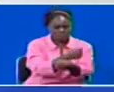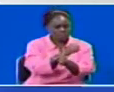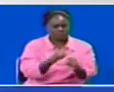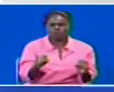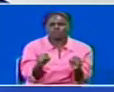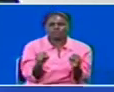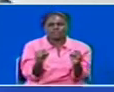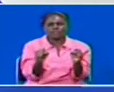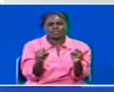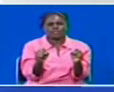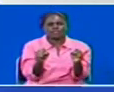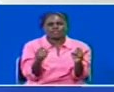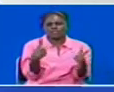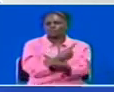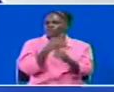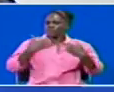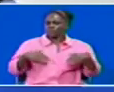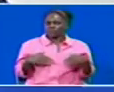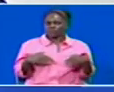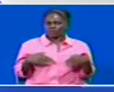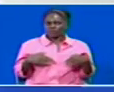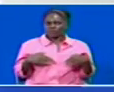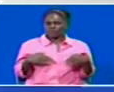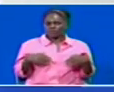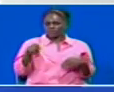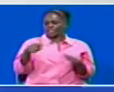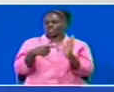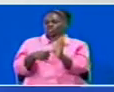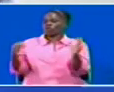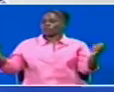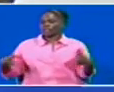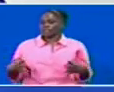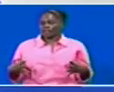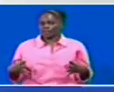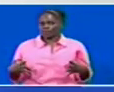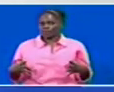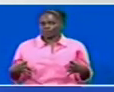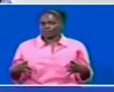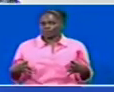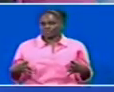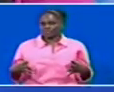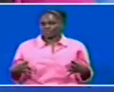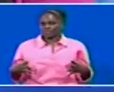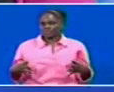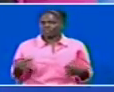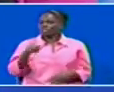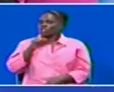or passport numbers for different persons, okay? Now that's what is coming out. There are And it's not so just.